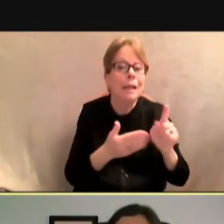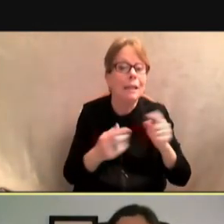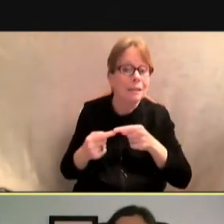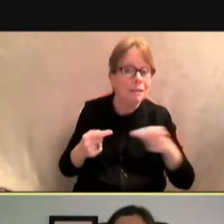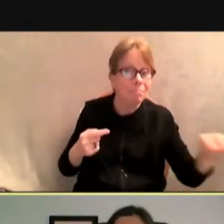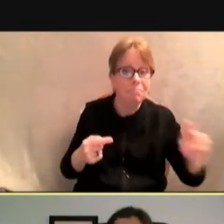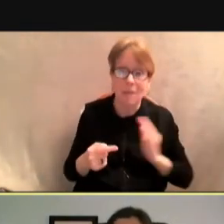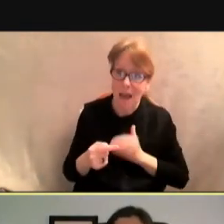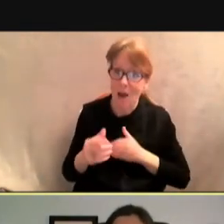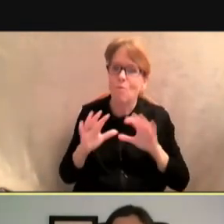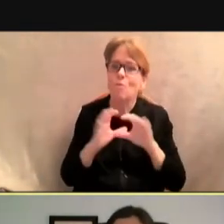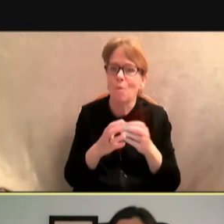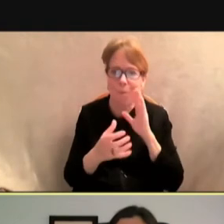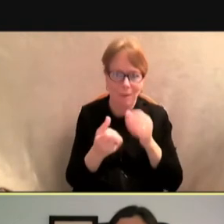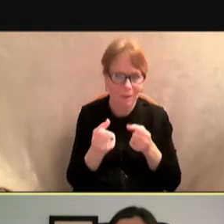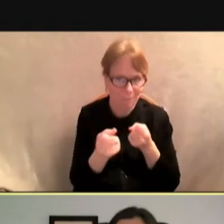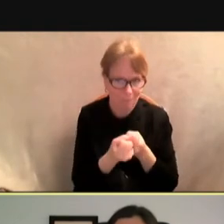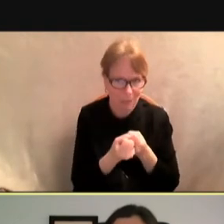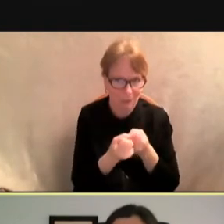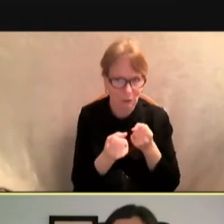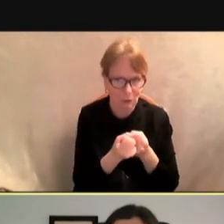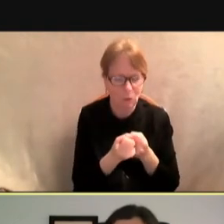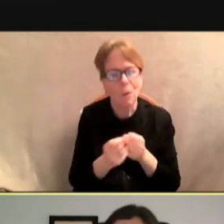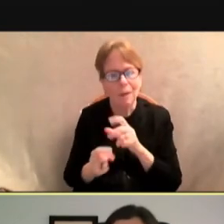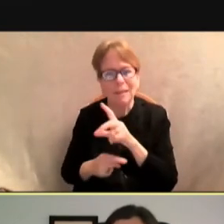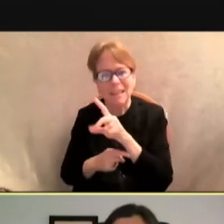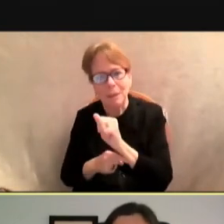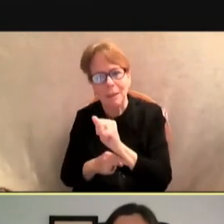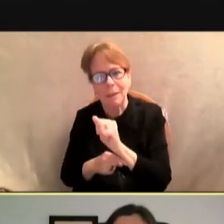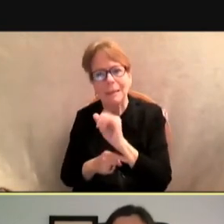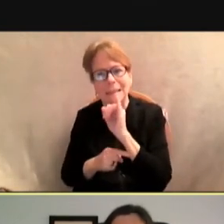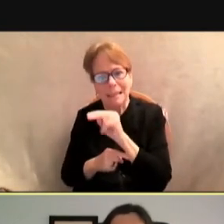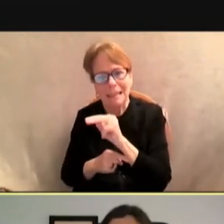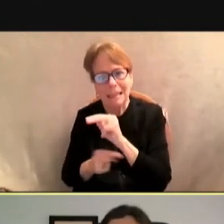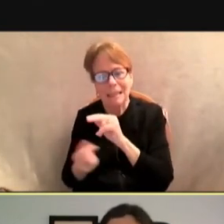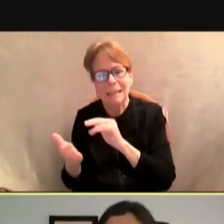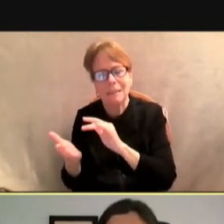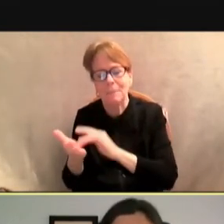to sponsor, along with the Disabilities in Medicine,